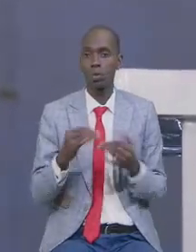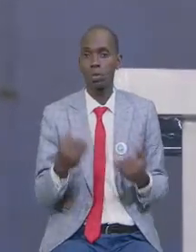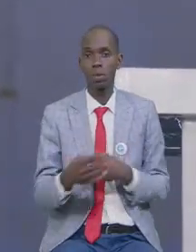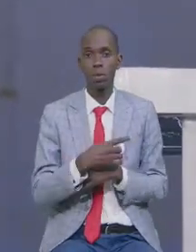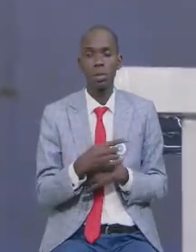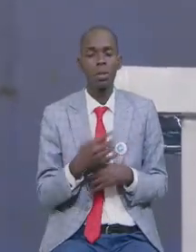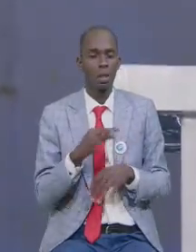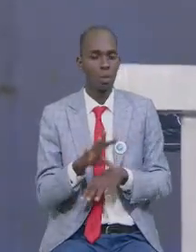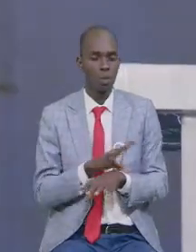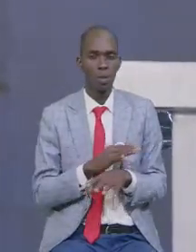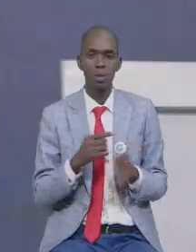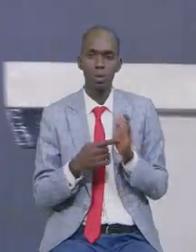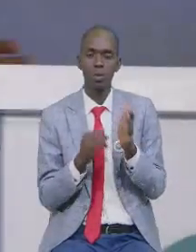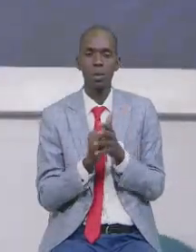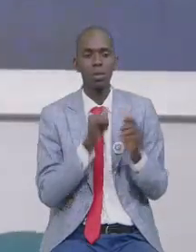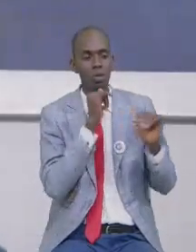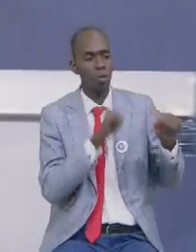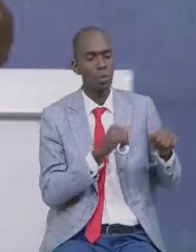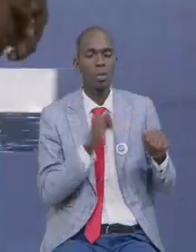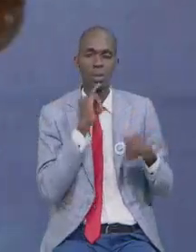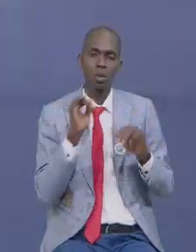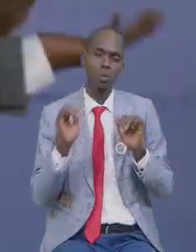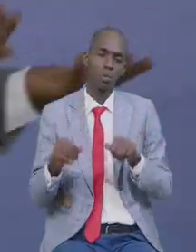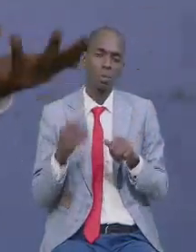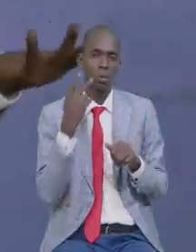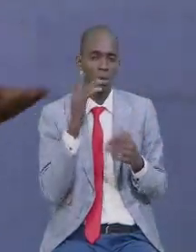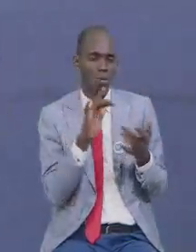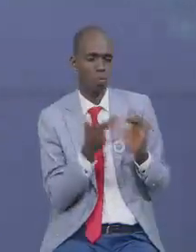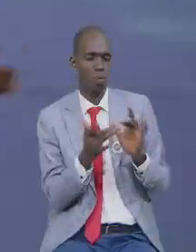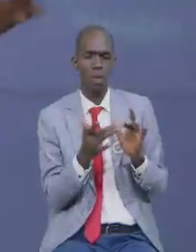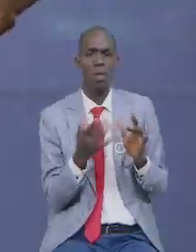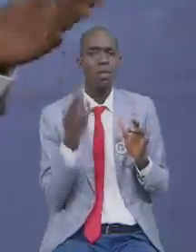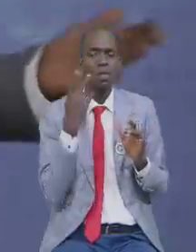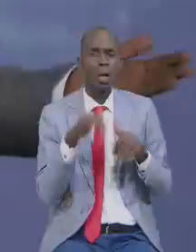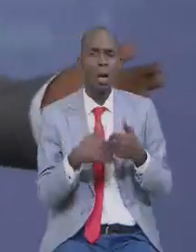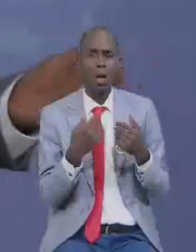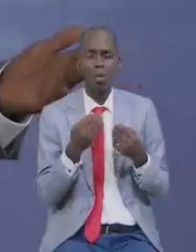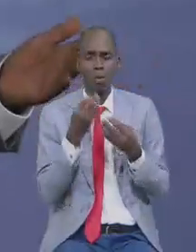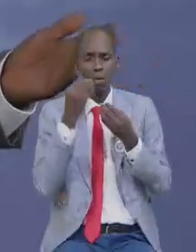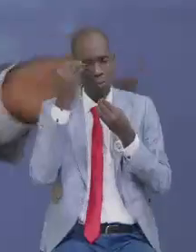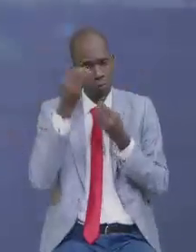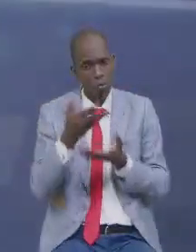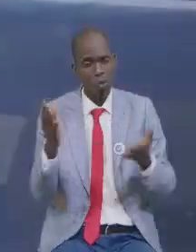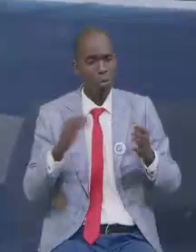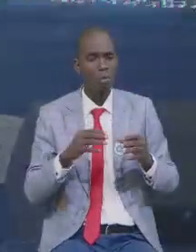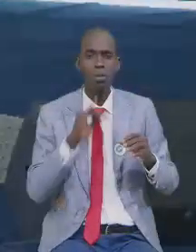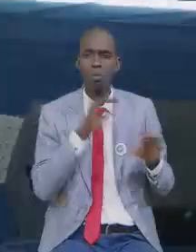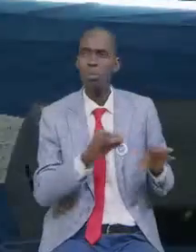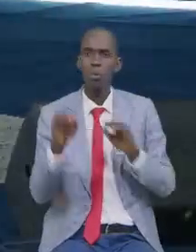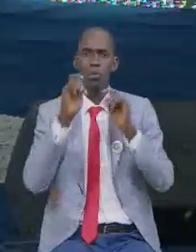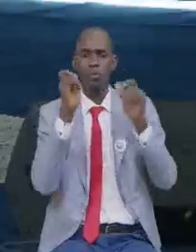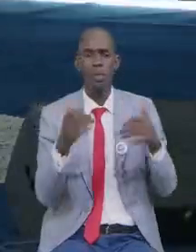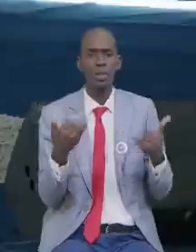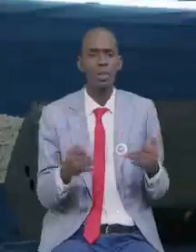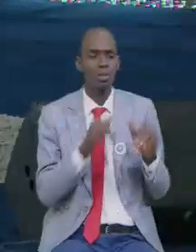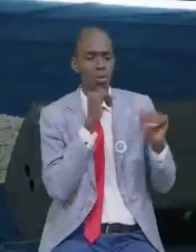is possible. The social media. Look at how news fly around now. Impossible possible. It's